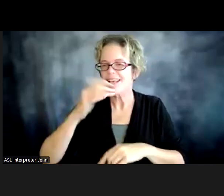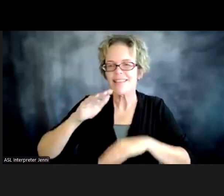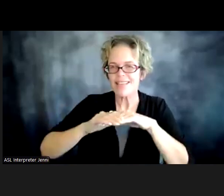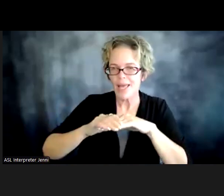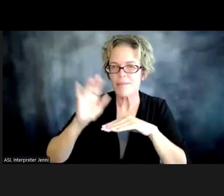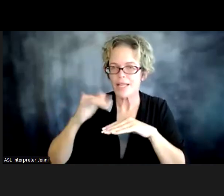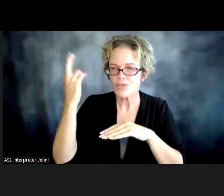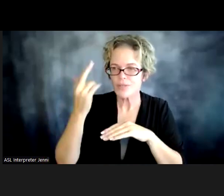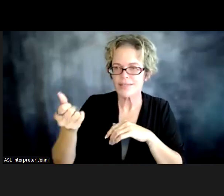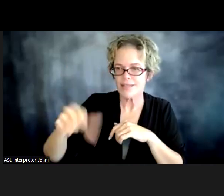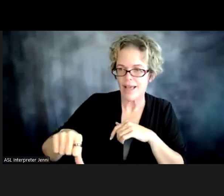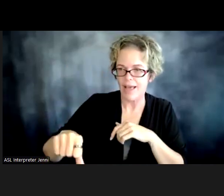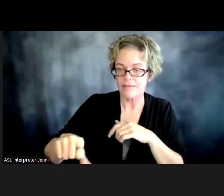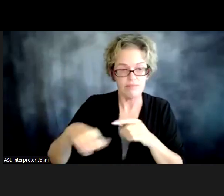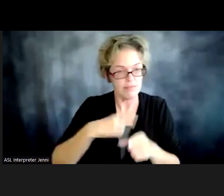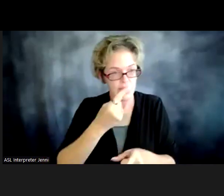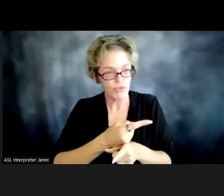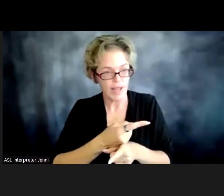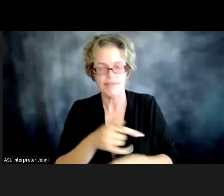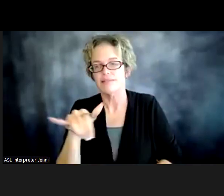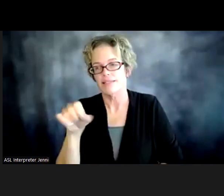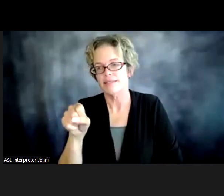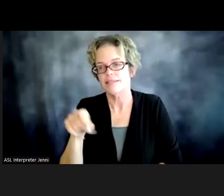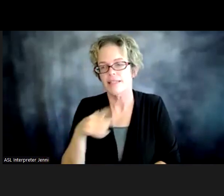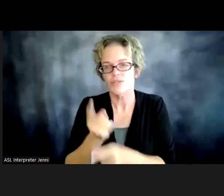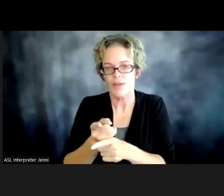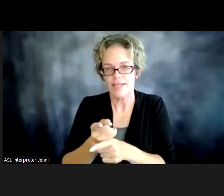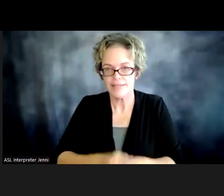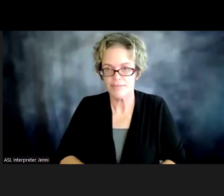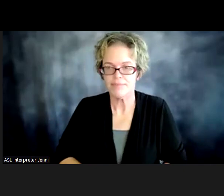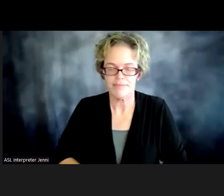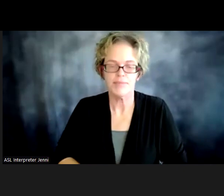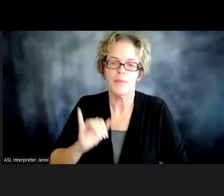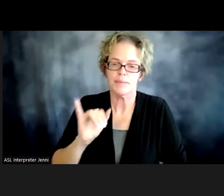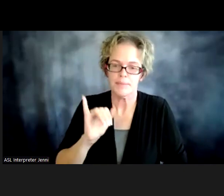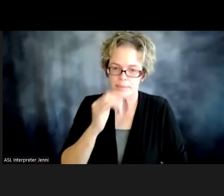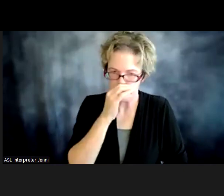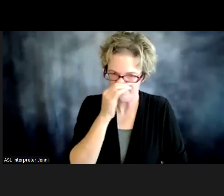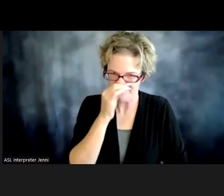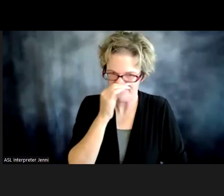Sheldon? Yes, that's correct. Yeah.